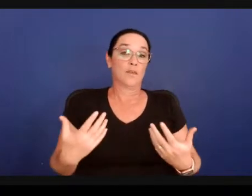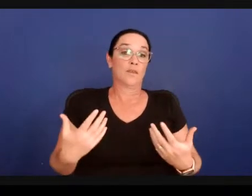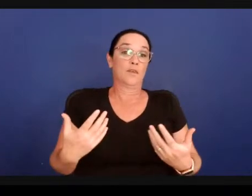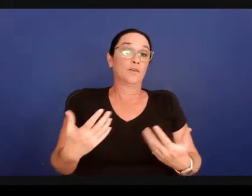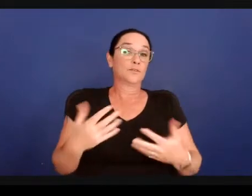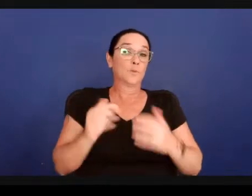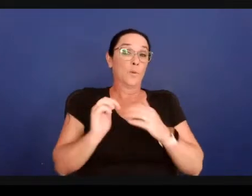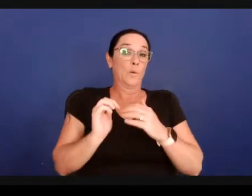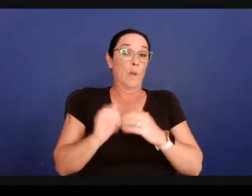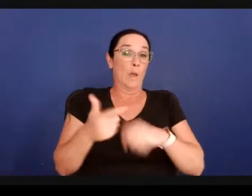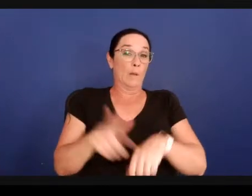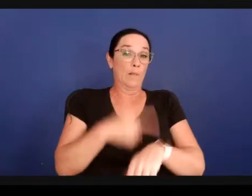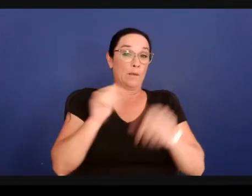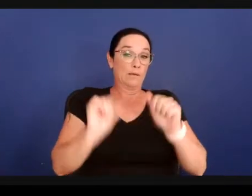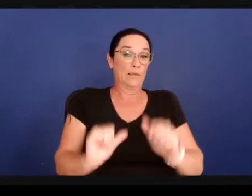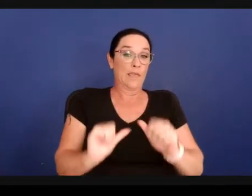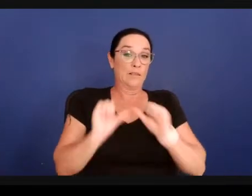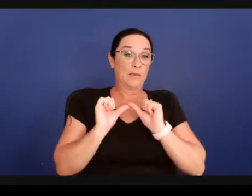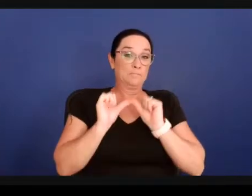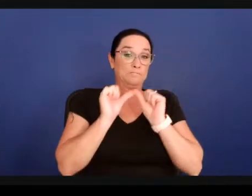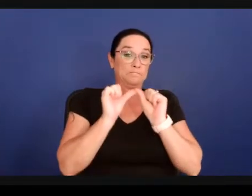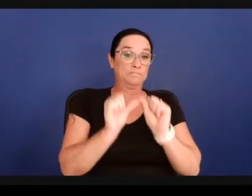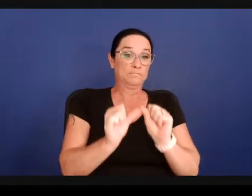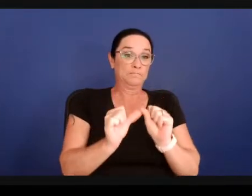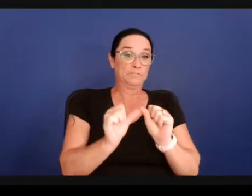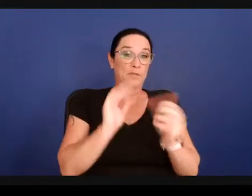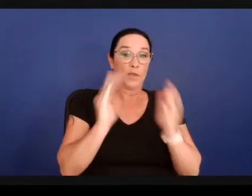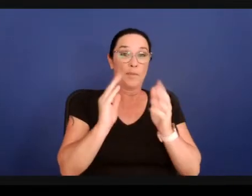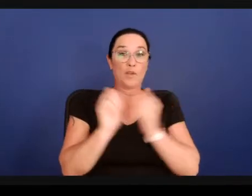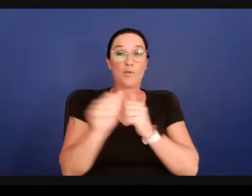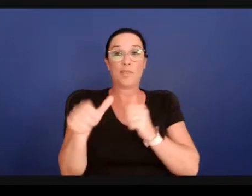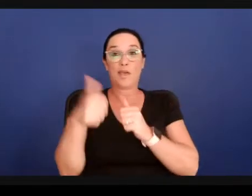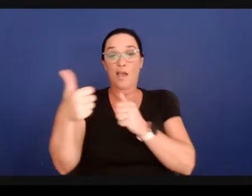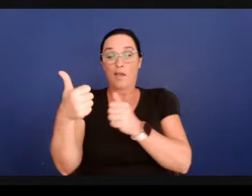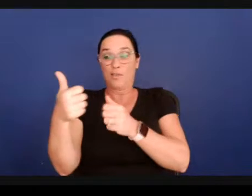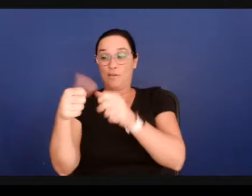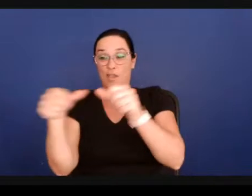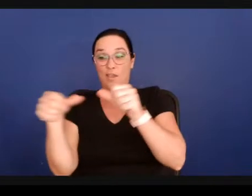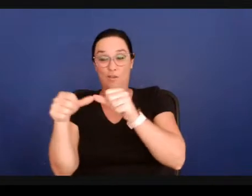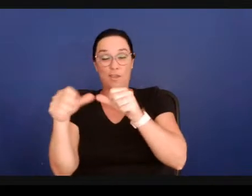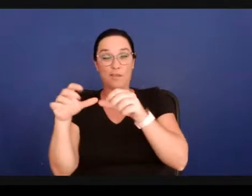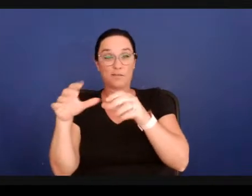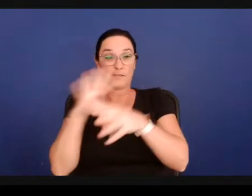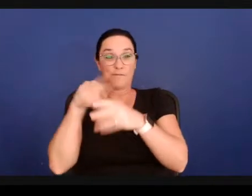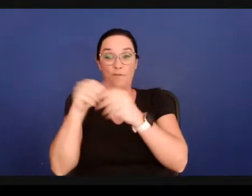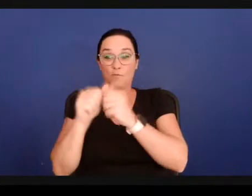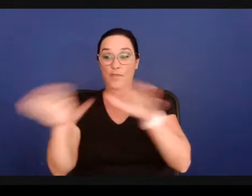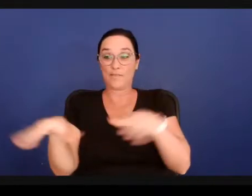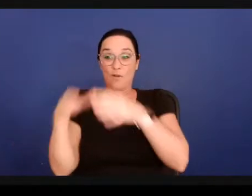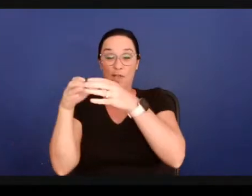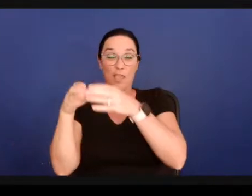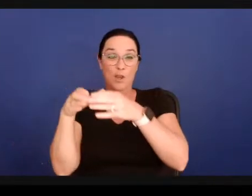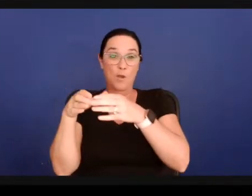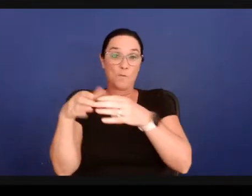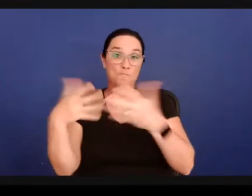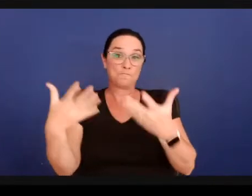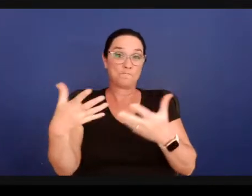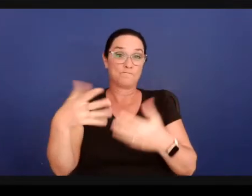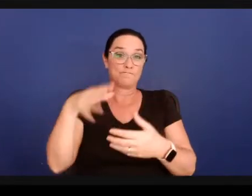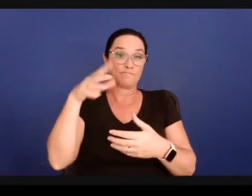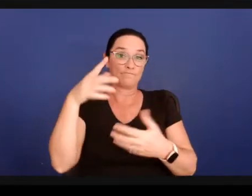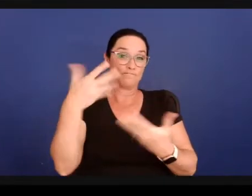up compared to the other possible fail points of the volcano? And to look at the earthquakes a little bit in more depth, I thought we